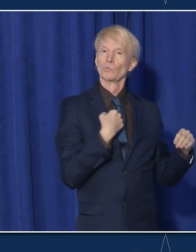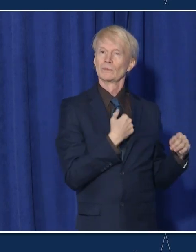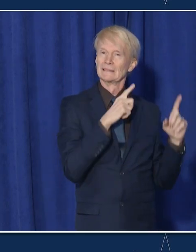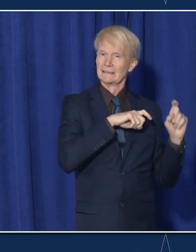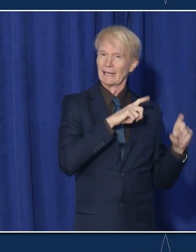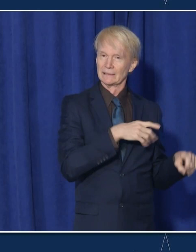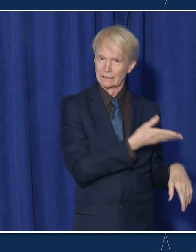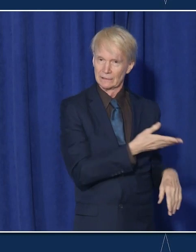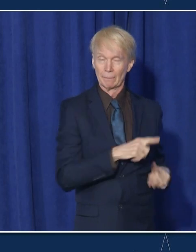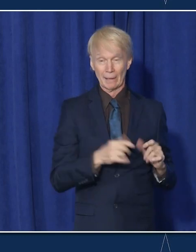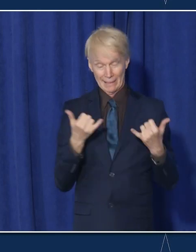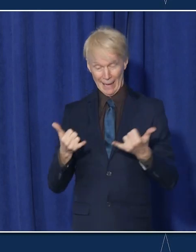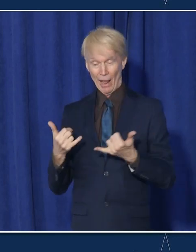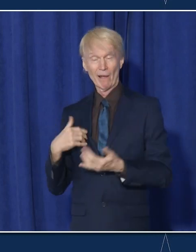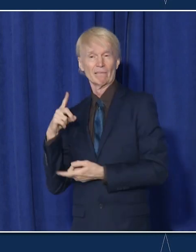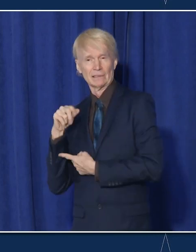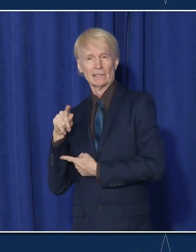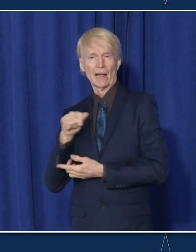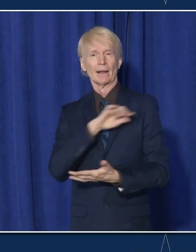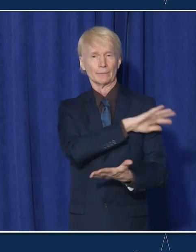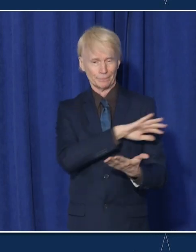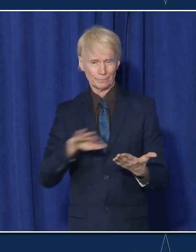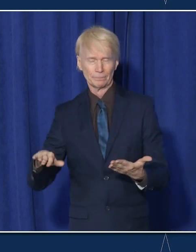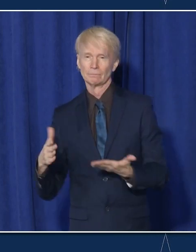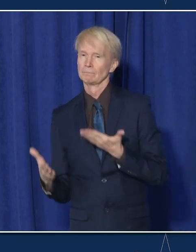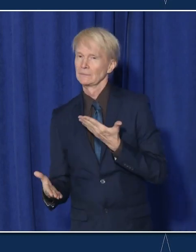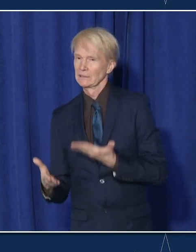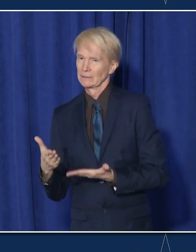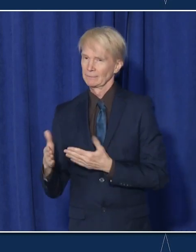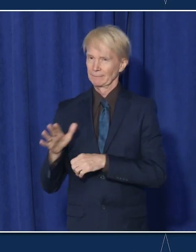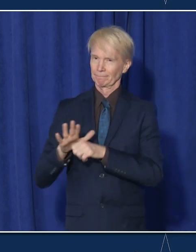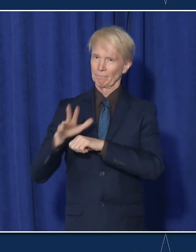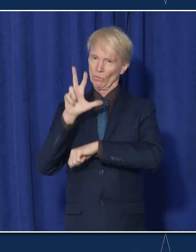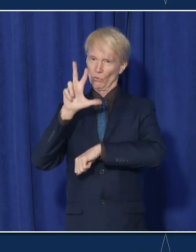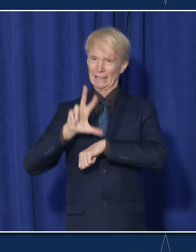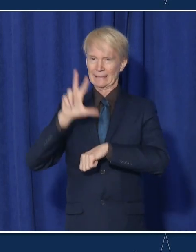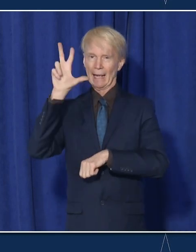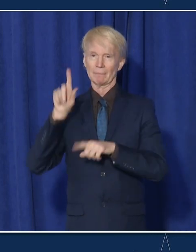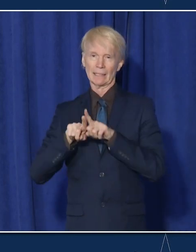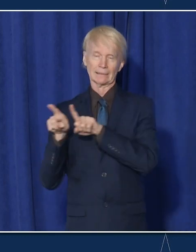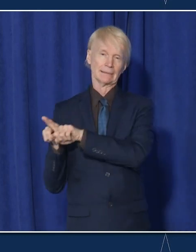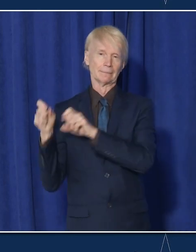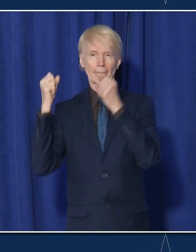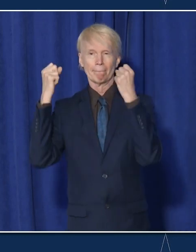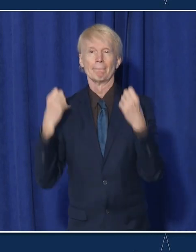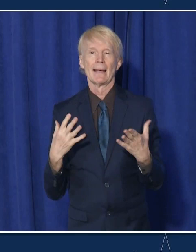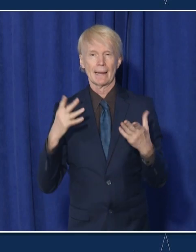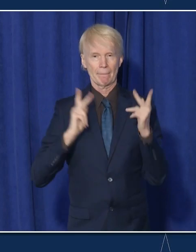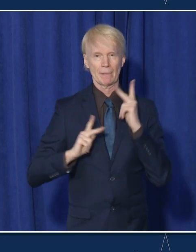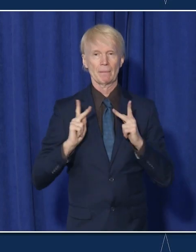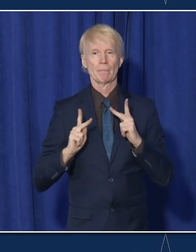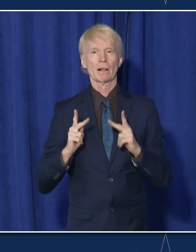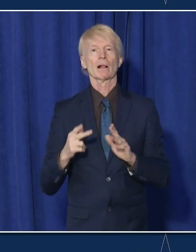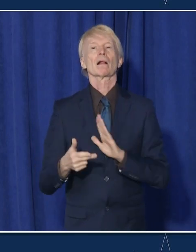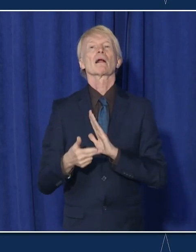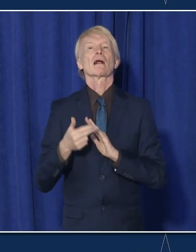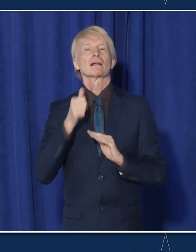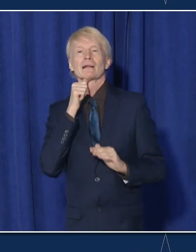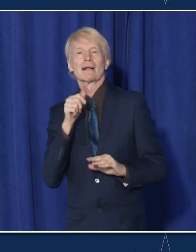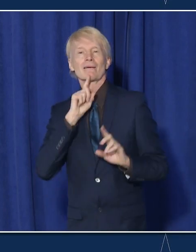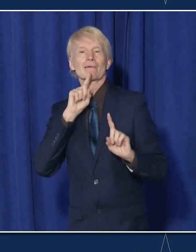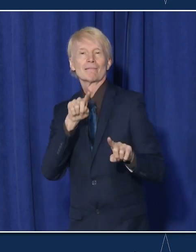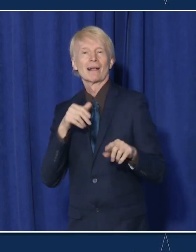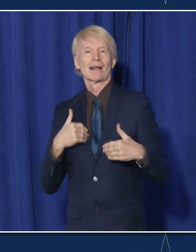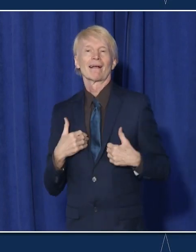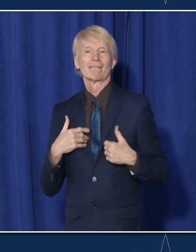the data, there's probably about 3 times as many people in Chicago being diagnosed. But that's not significantly different